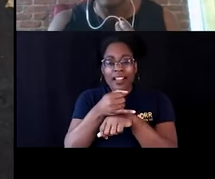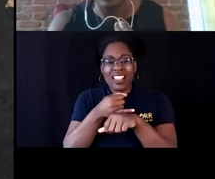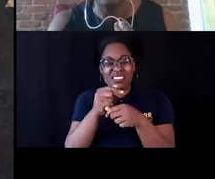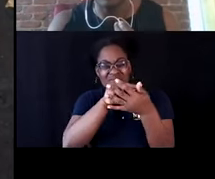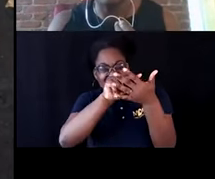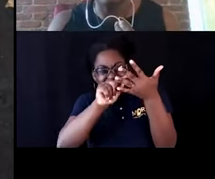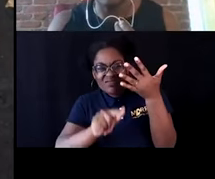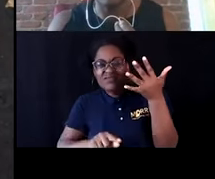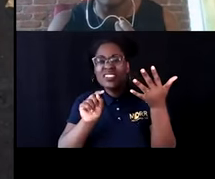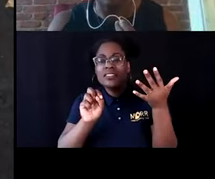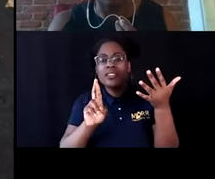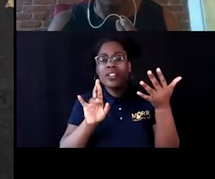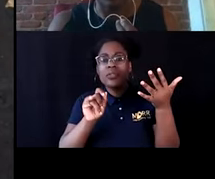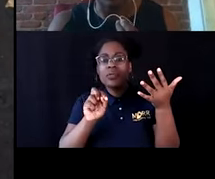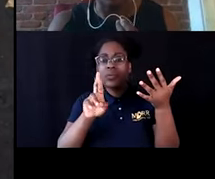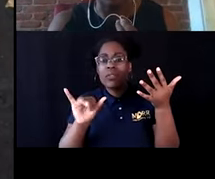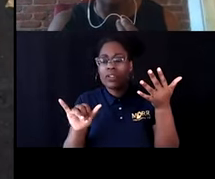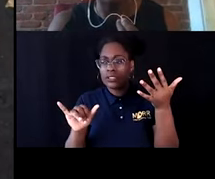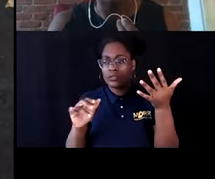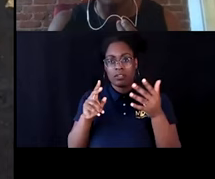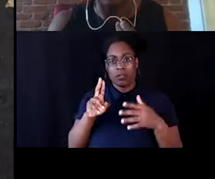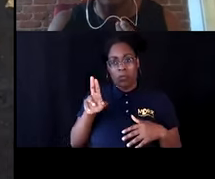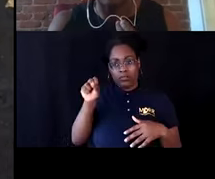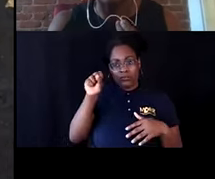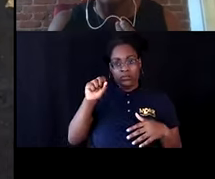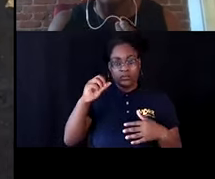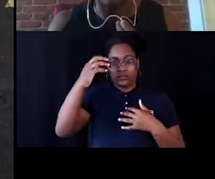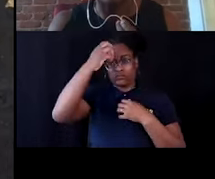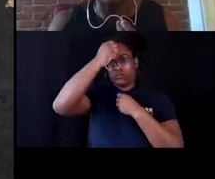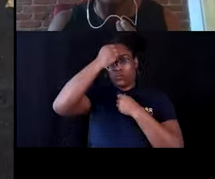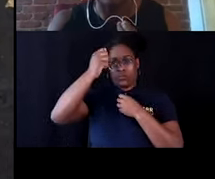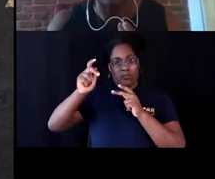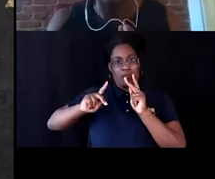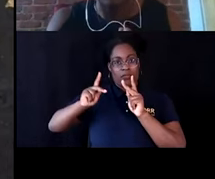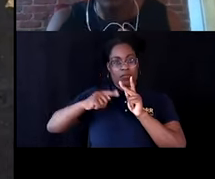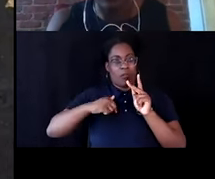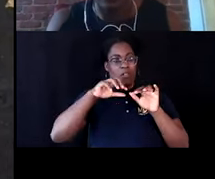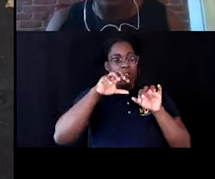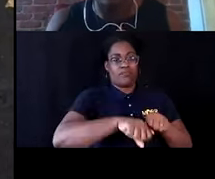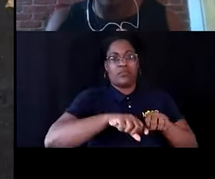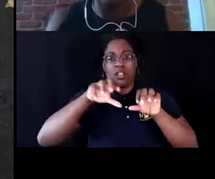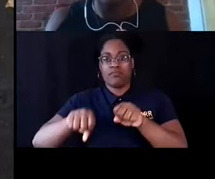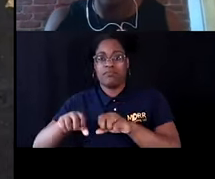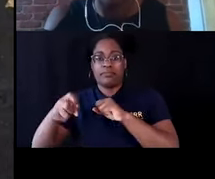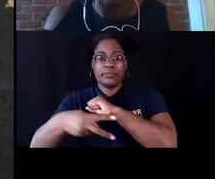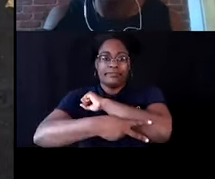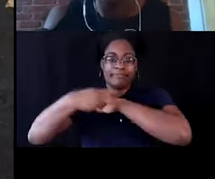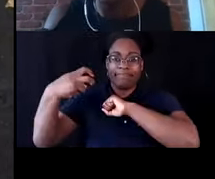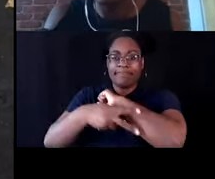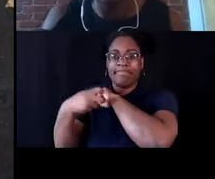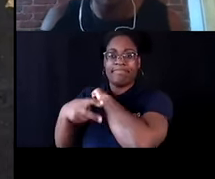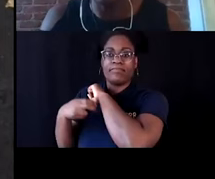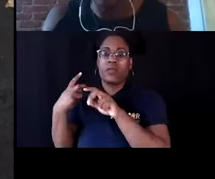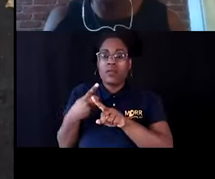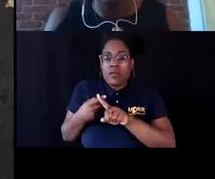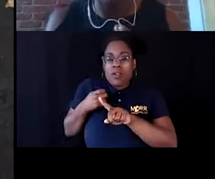land, and all of these are stolen and conquered indigenous lands as well, right? The list